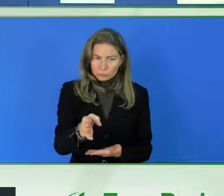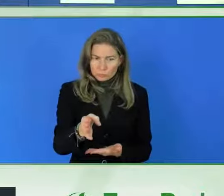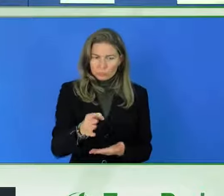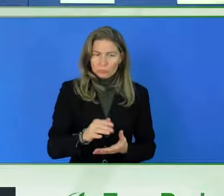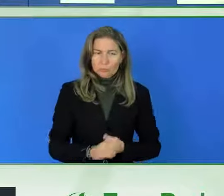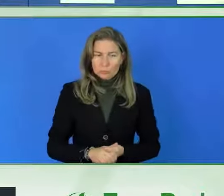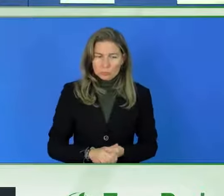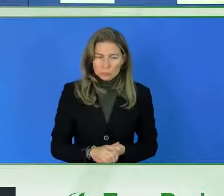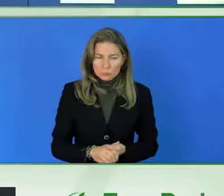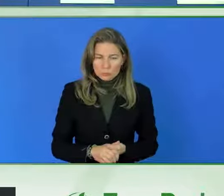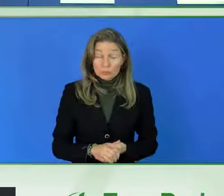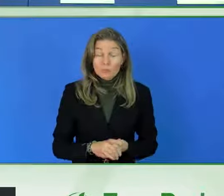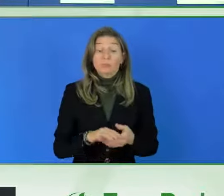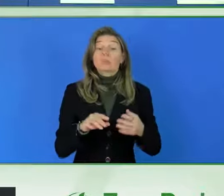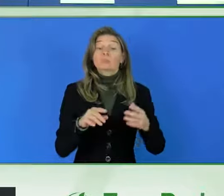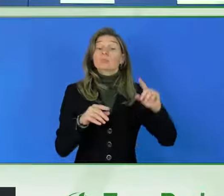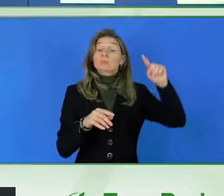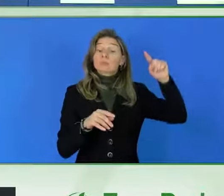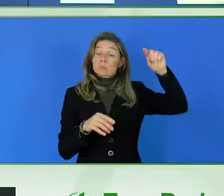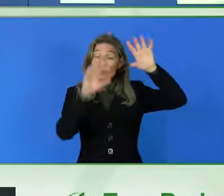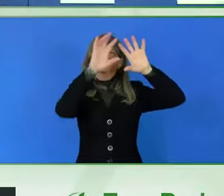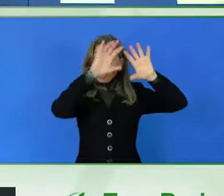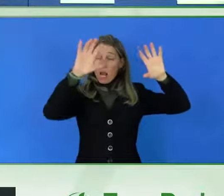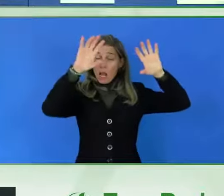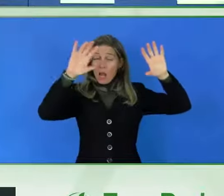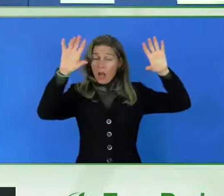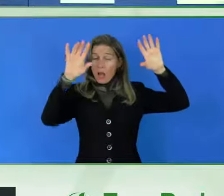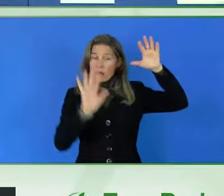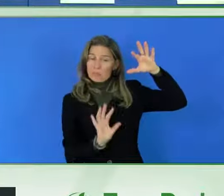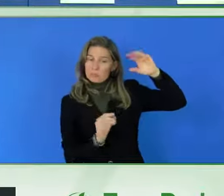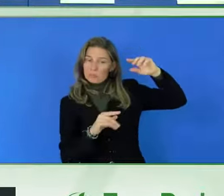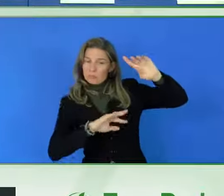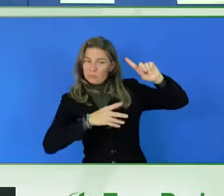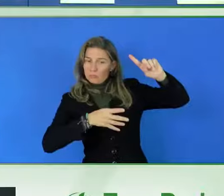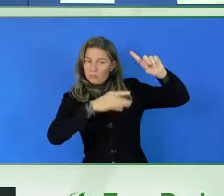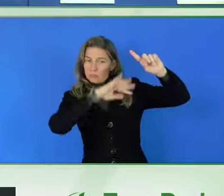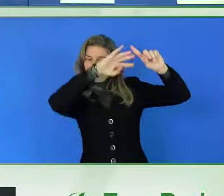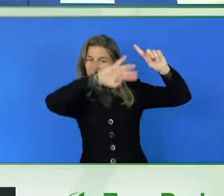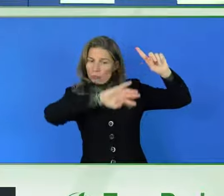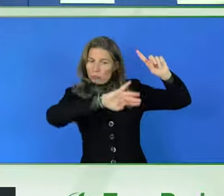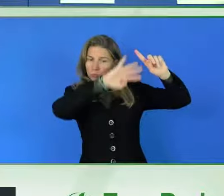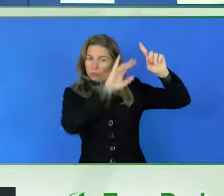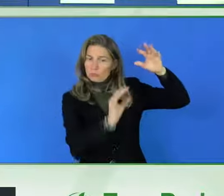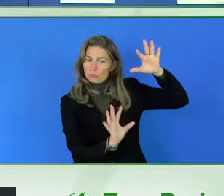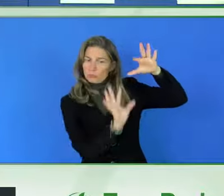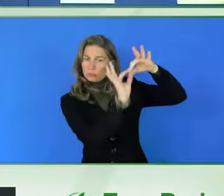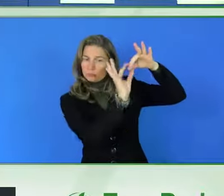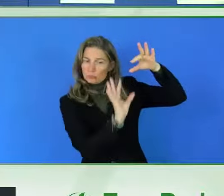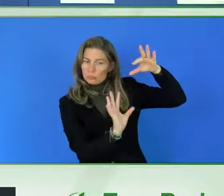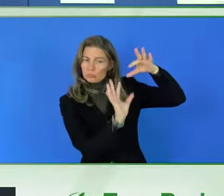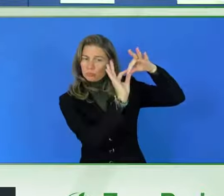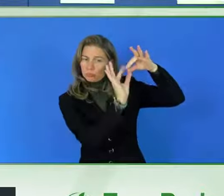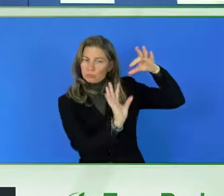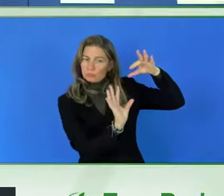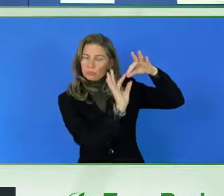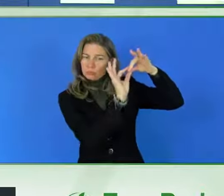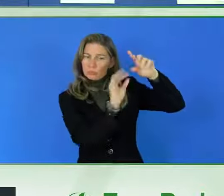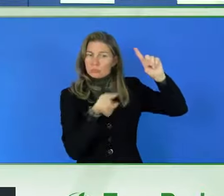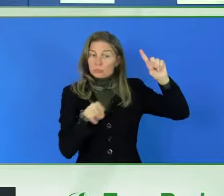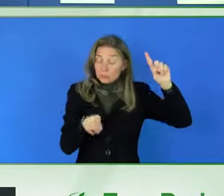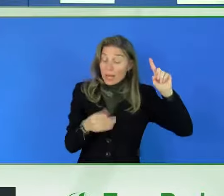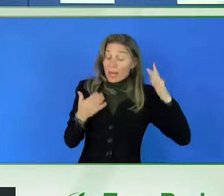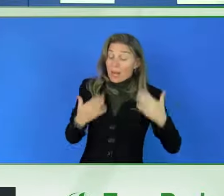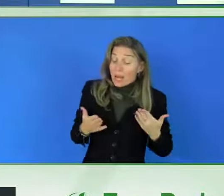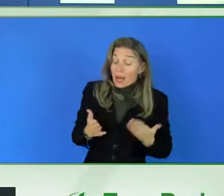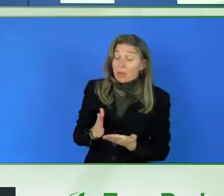the status of the trip, and also the status of the mobile phone. In case of any incident,